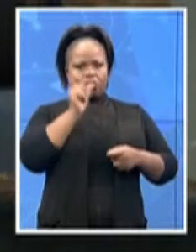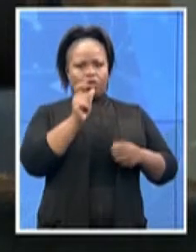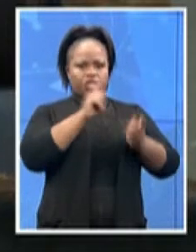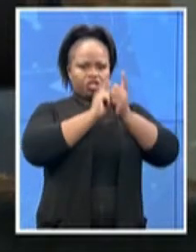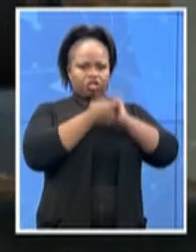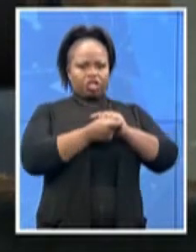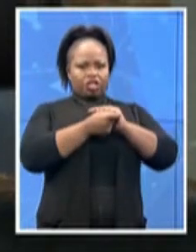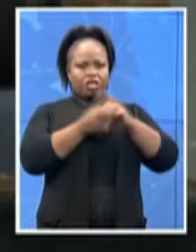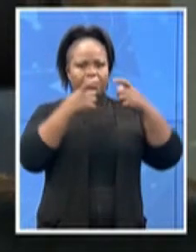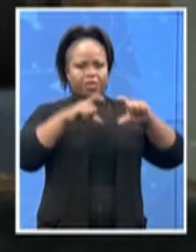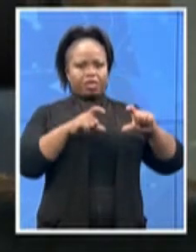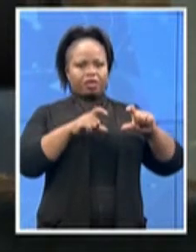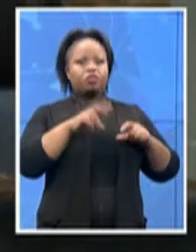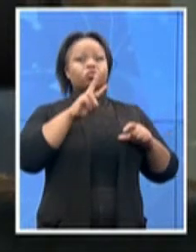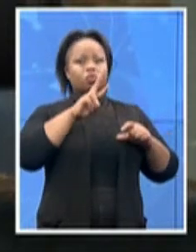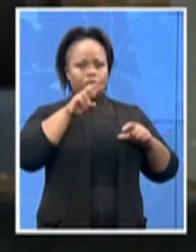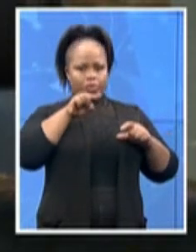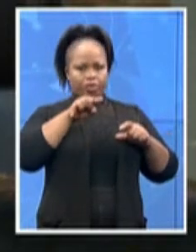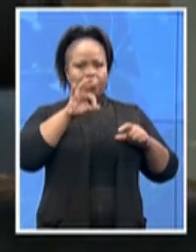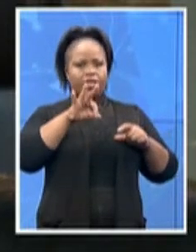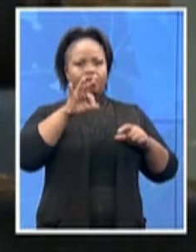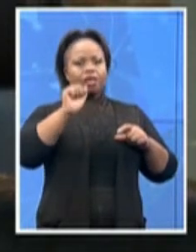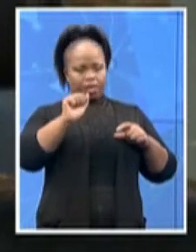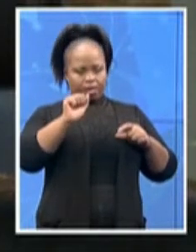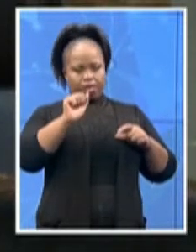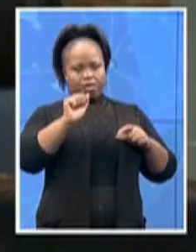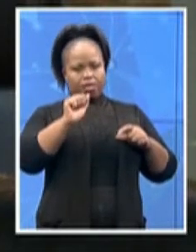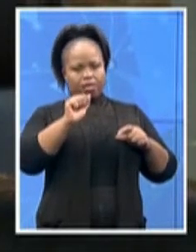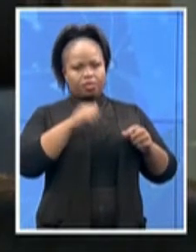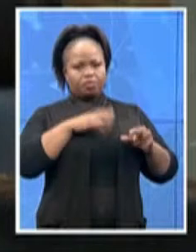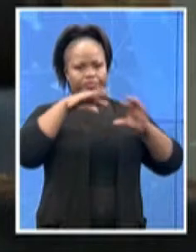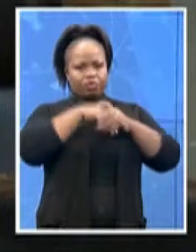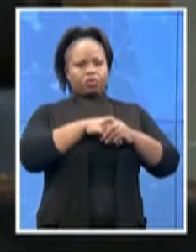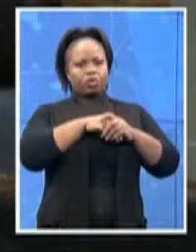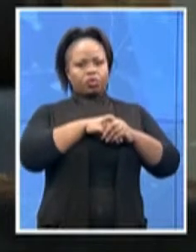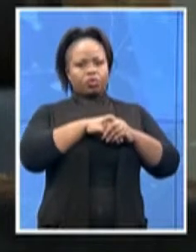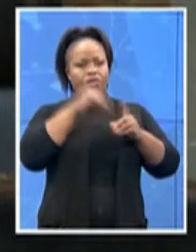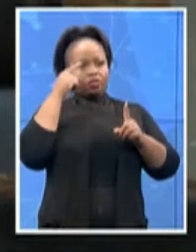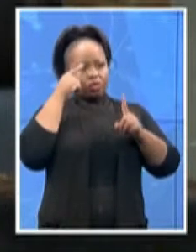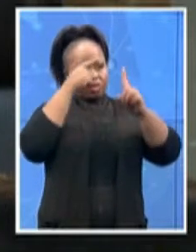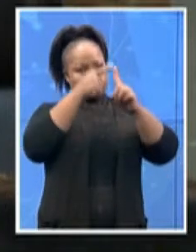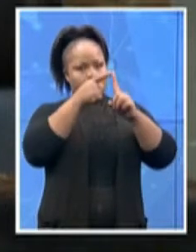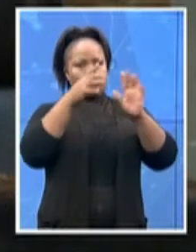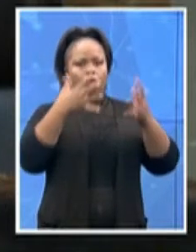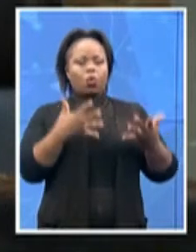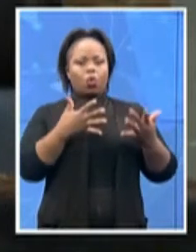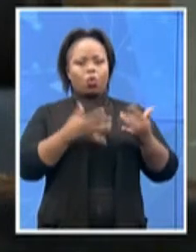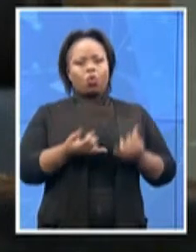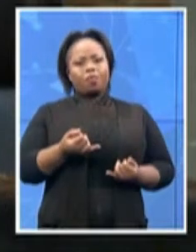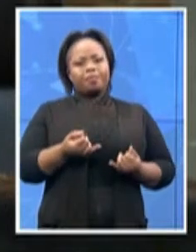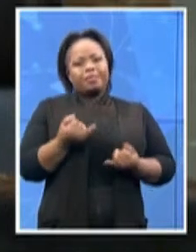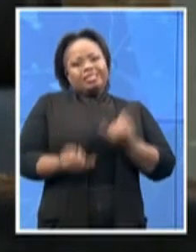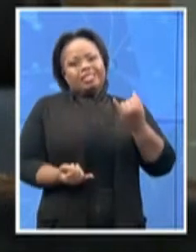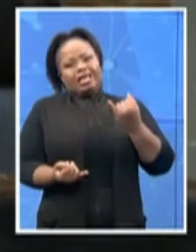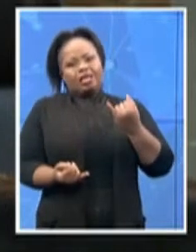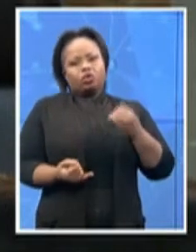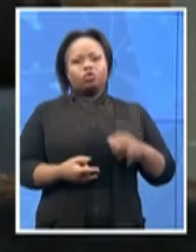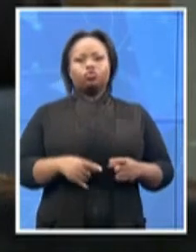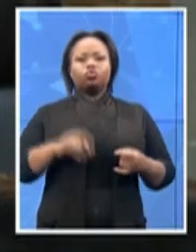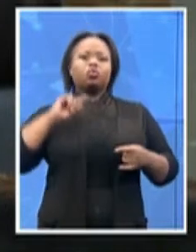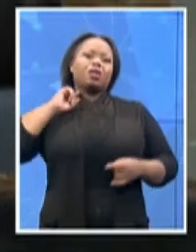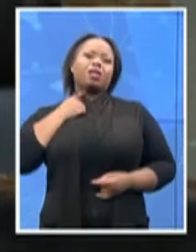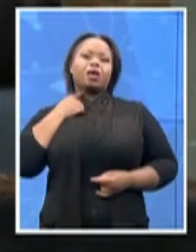include deliberate or inadvertent misleading of the legislature so as to cover the situation